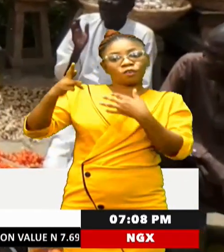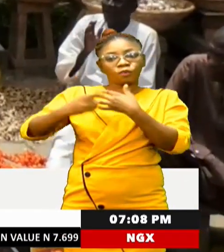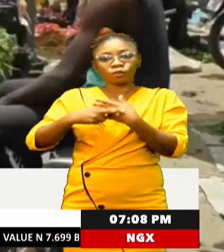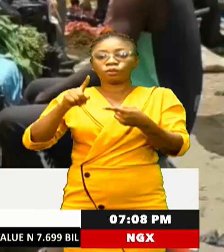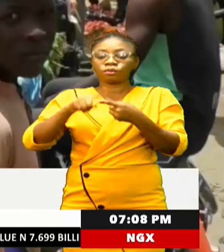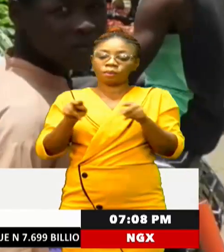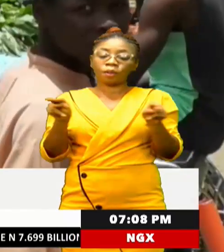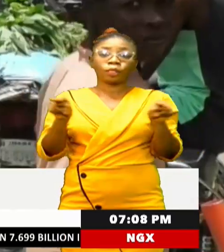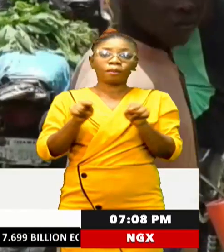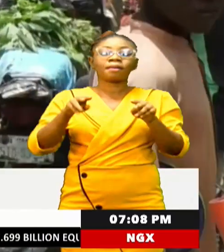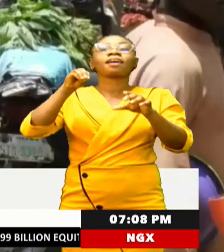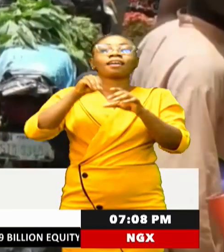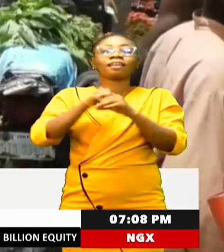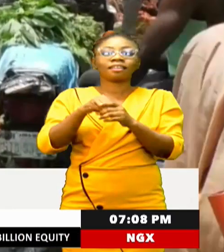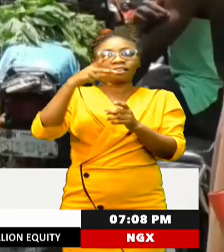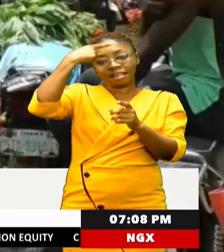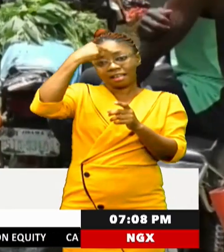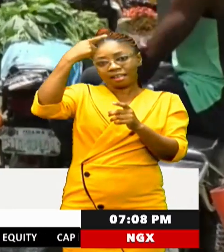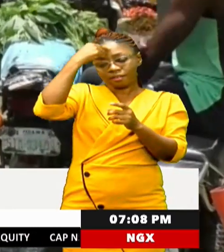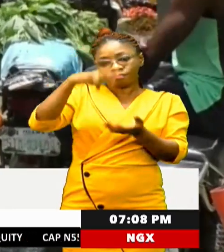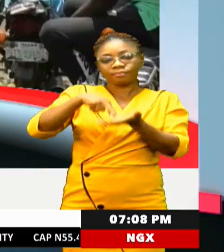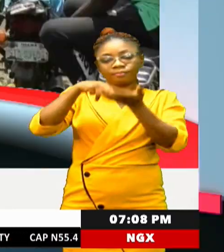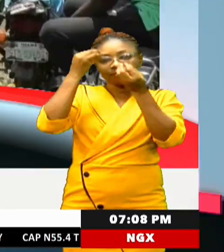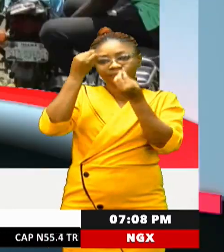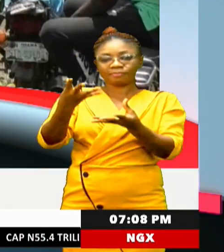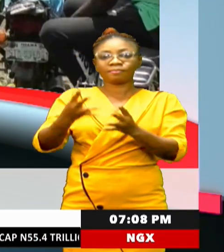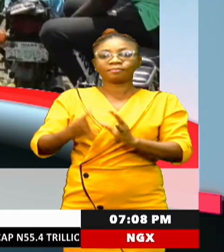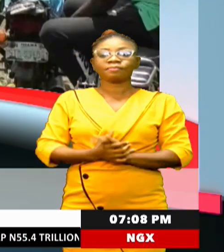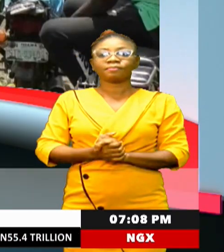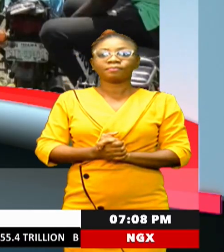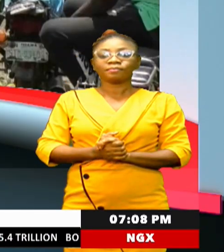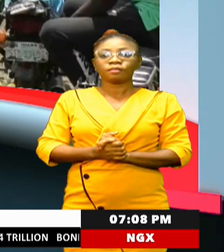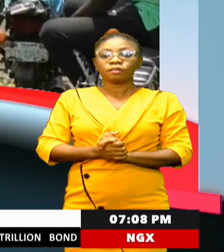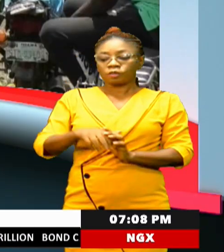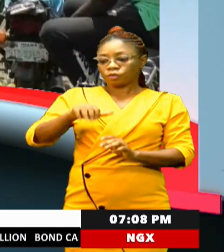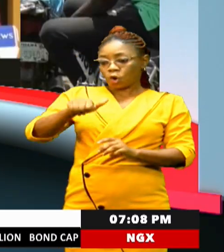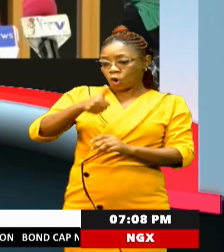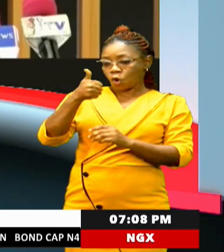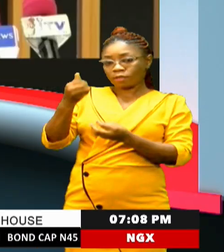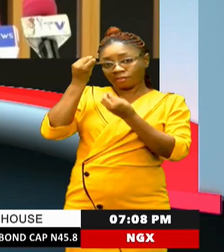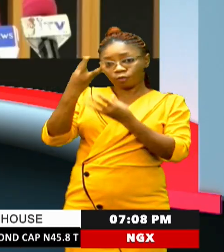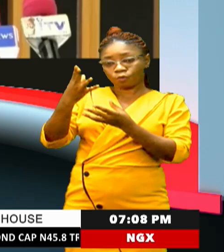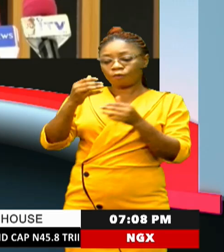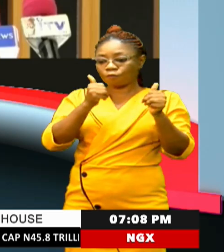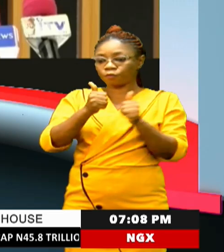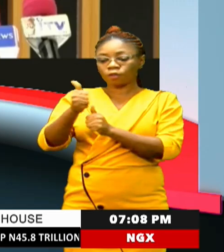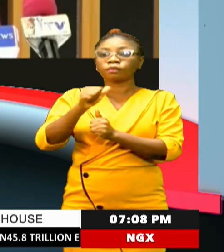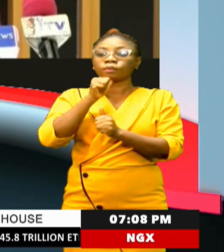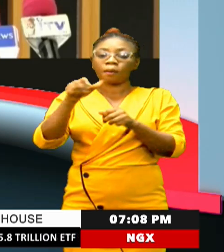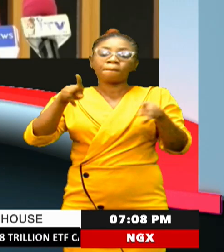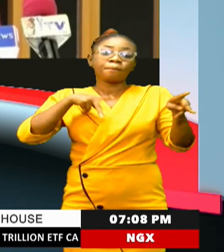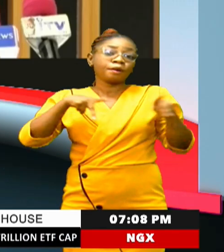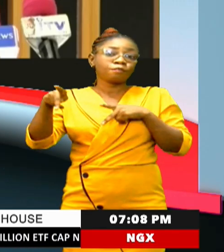Kano, Fatima Sanusi Karai, NTA News. To other news, following non-performance, some